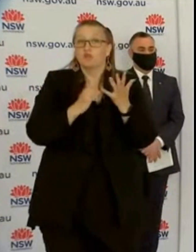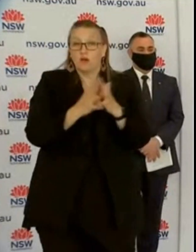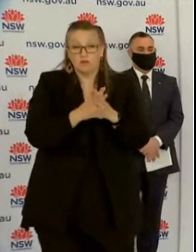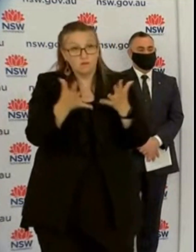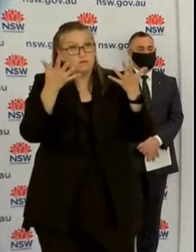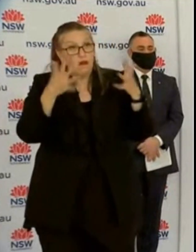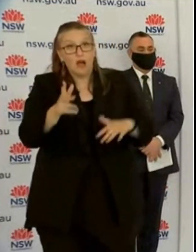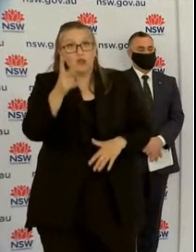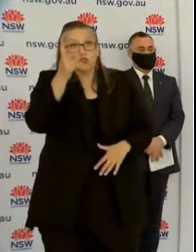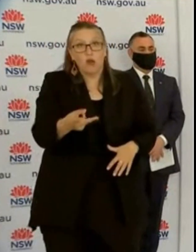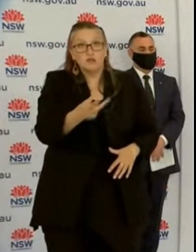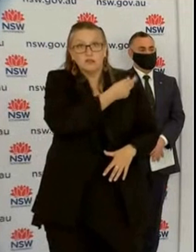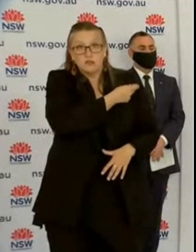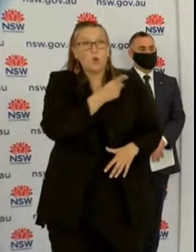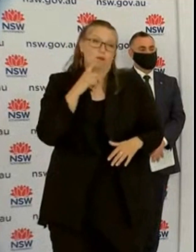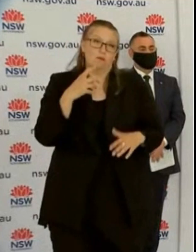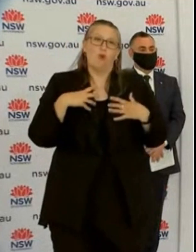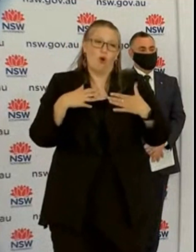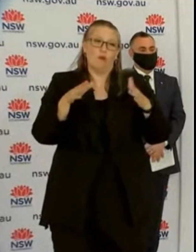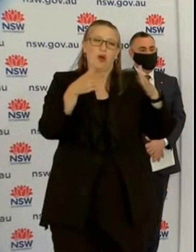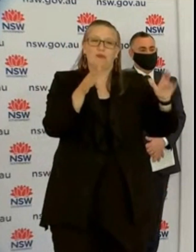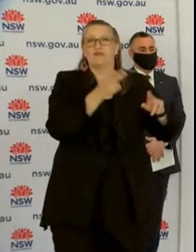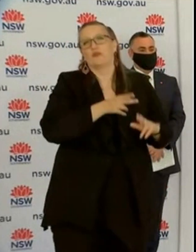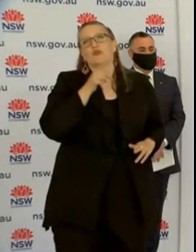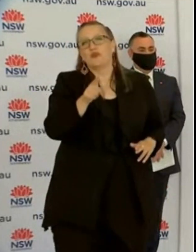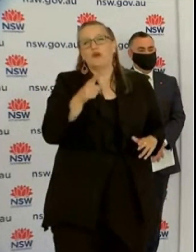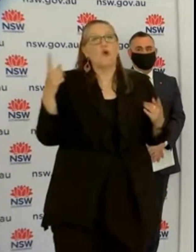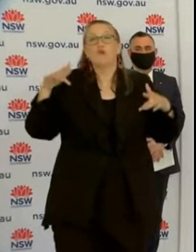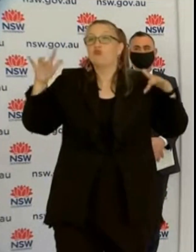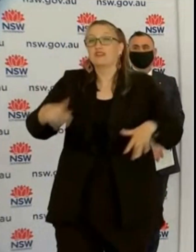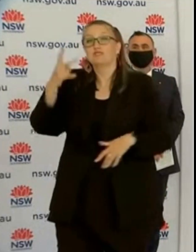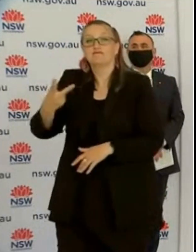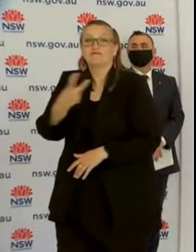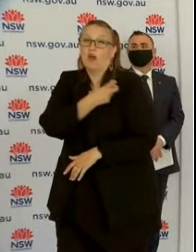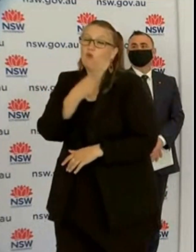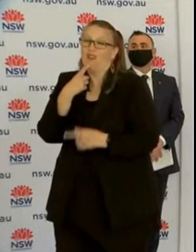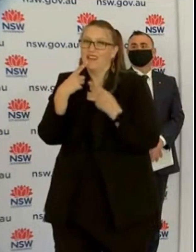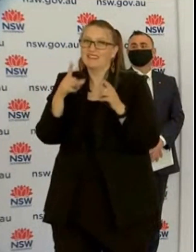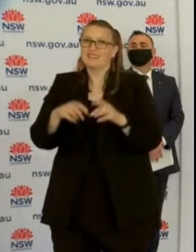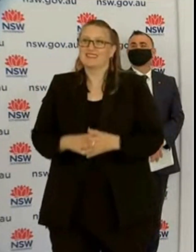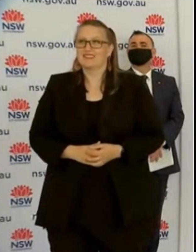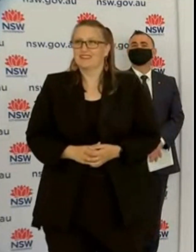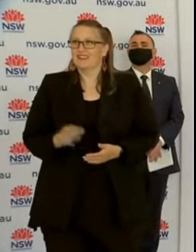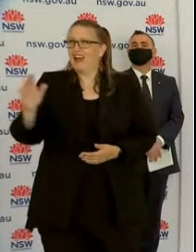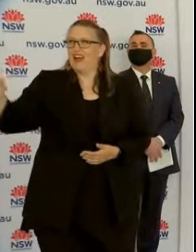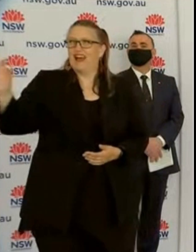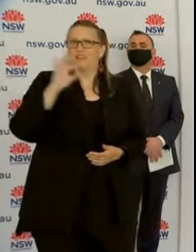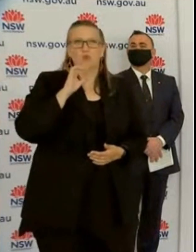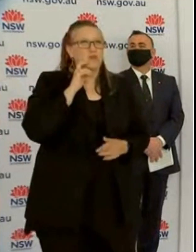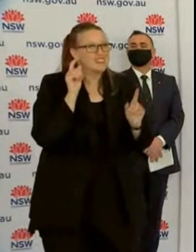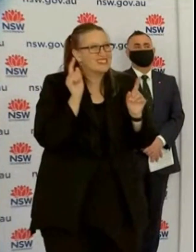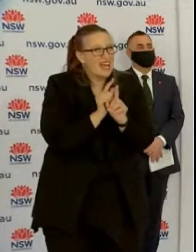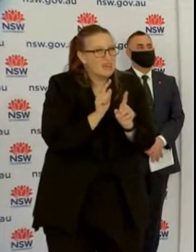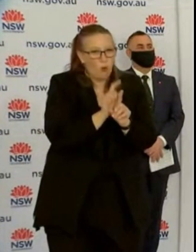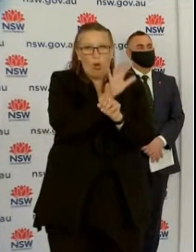more freedom than what we experience today, and we'll have more to say about that once we make those decisions. Will they enjoy the same